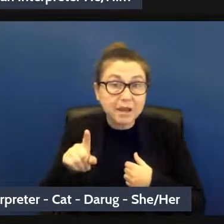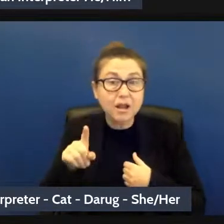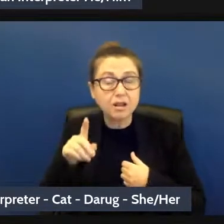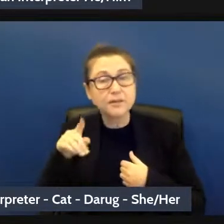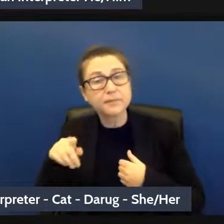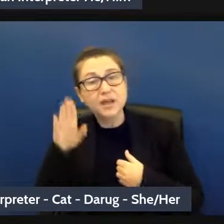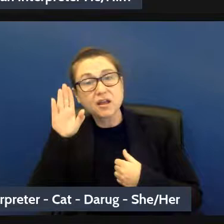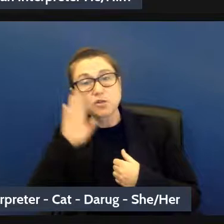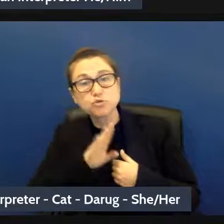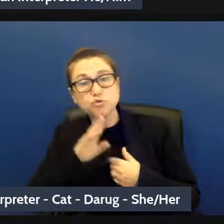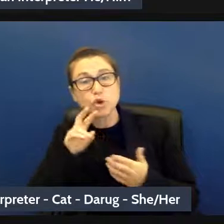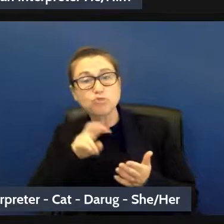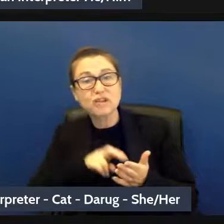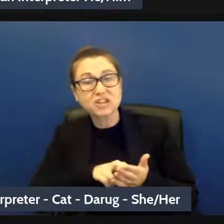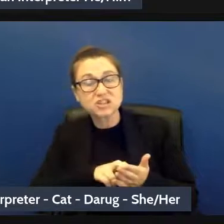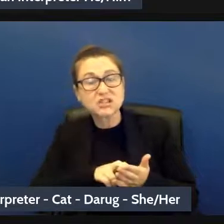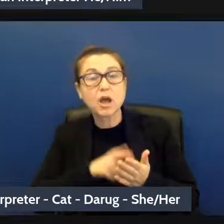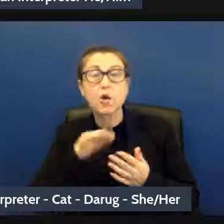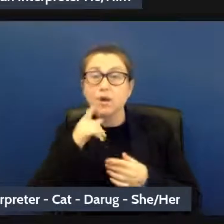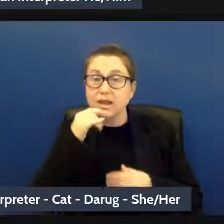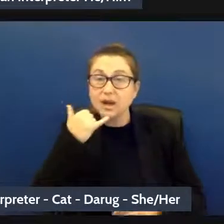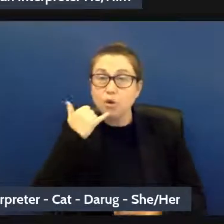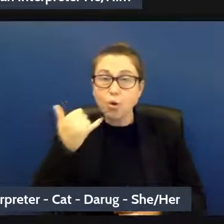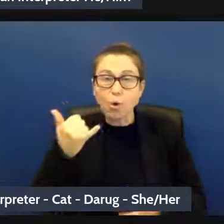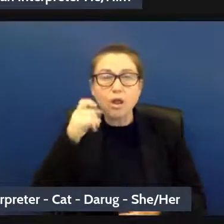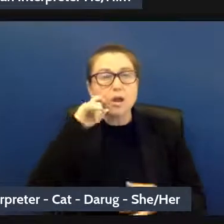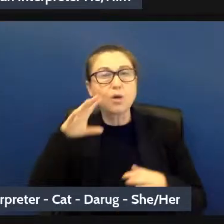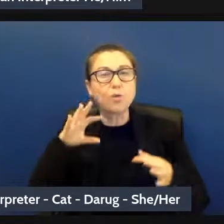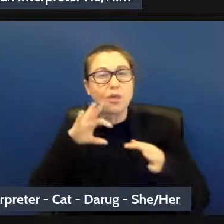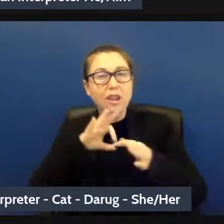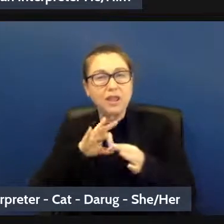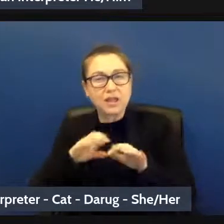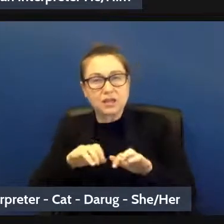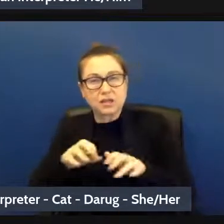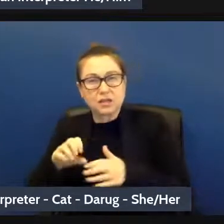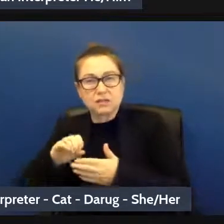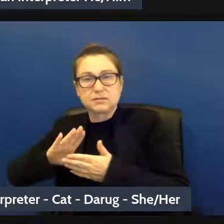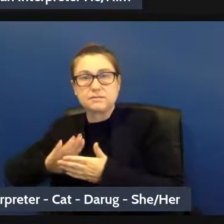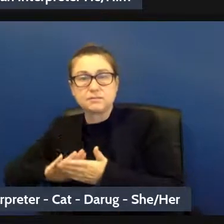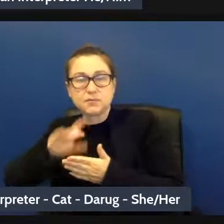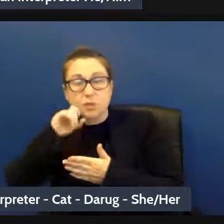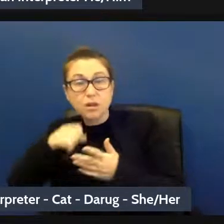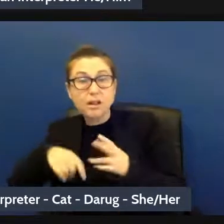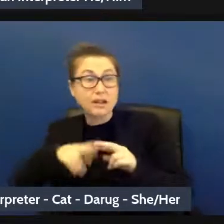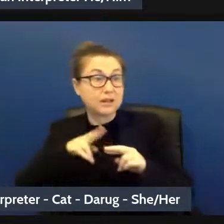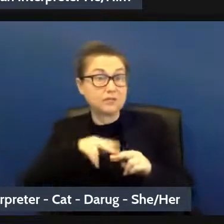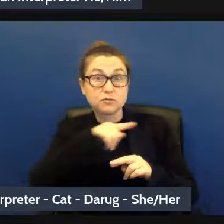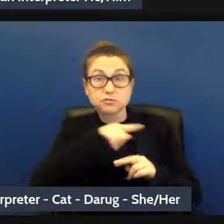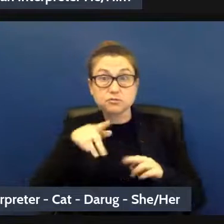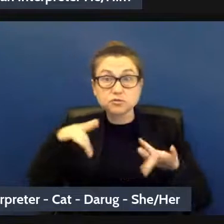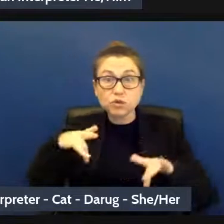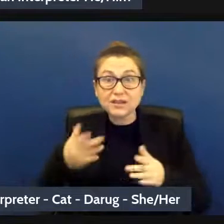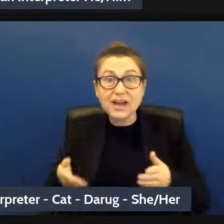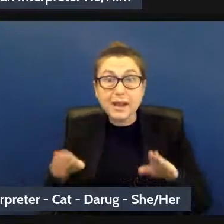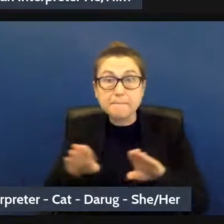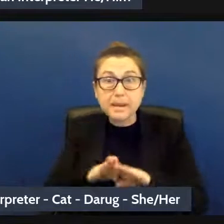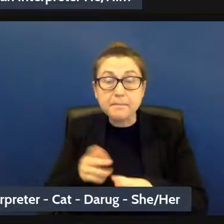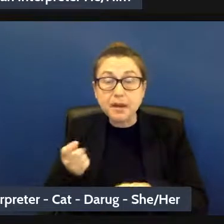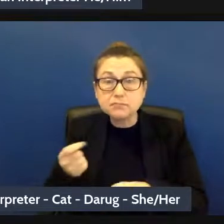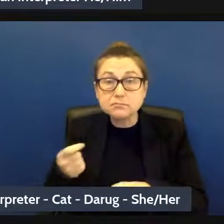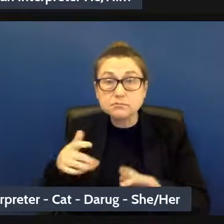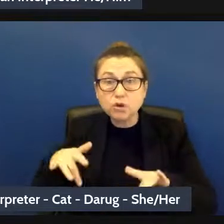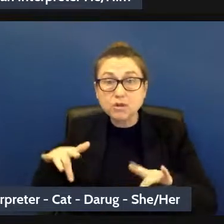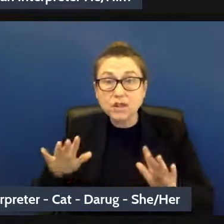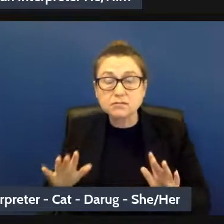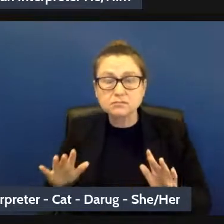call. And I'm going to put the link in the comments to how you can join. If you're not already a member of the register, what